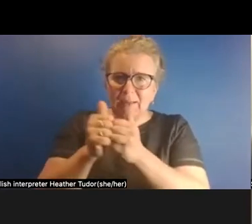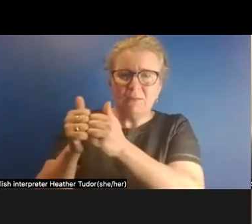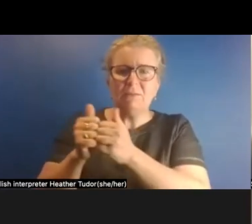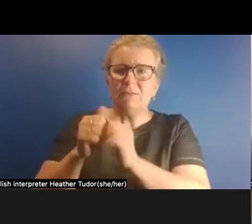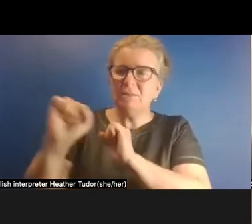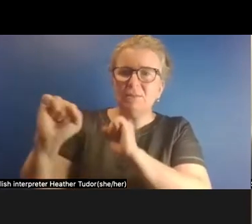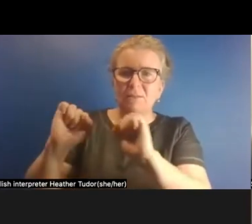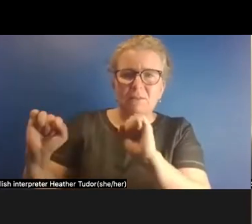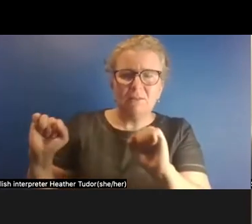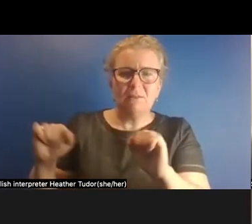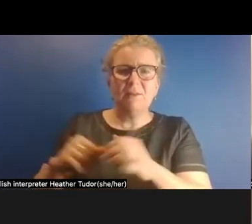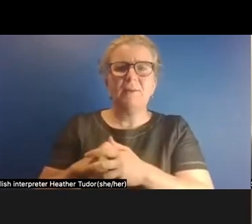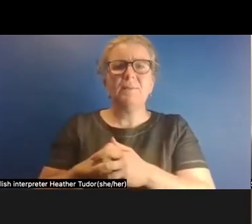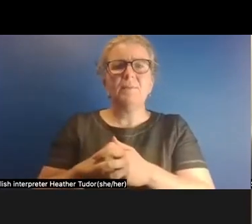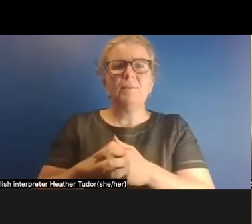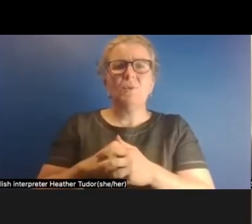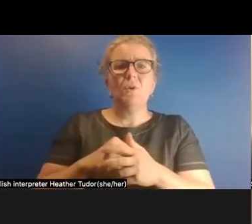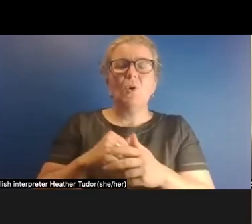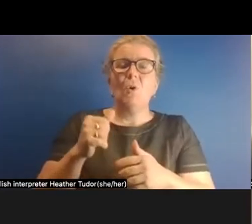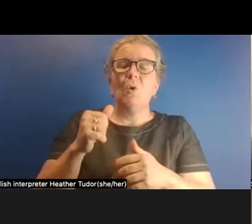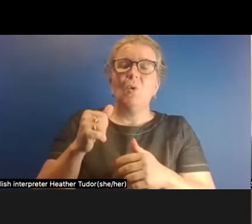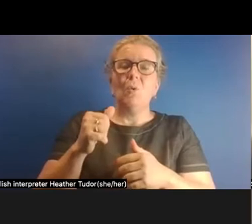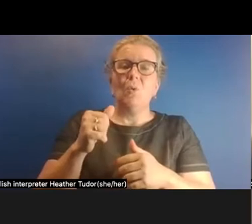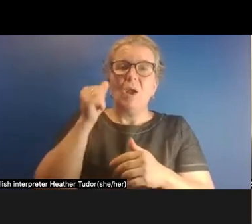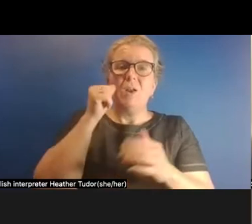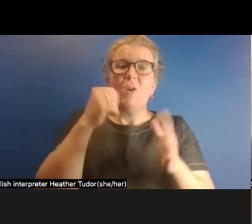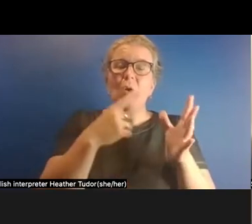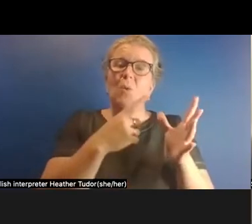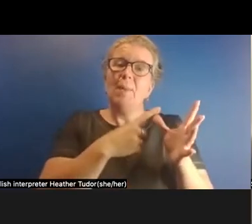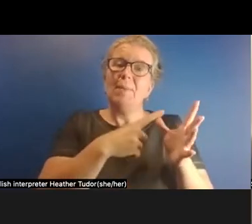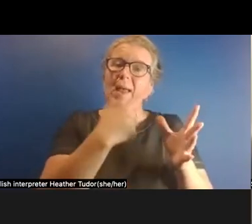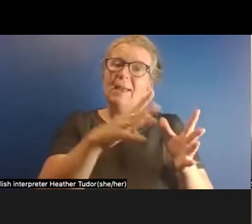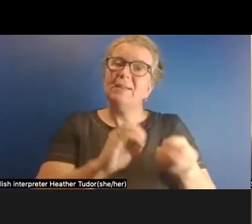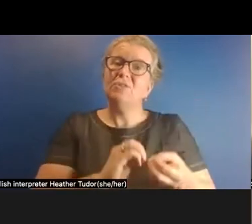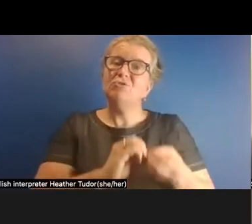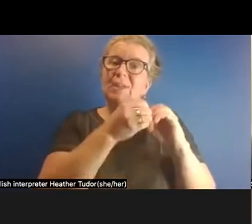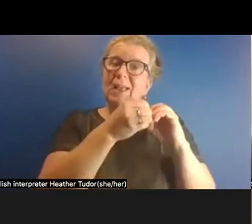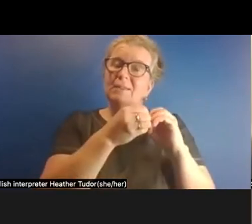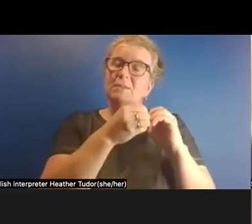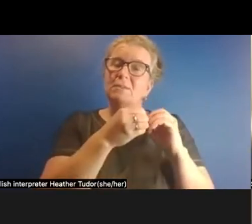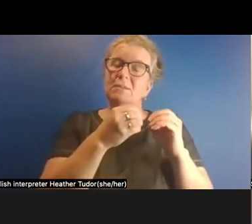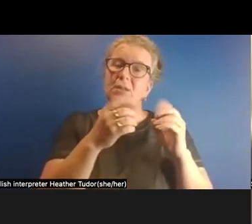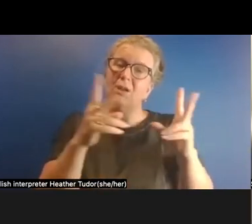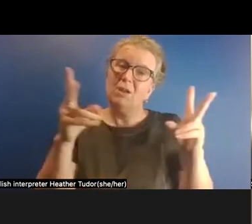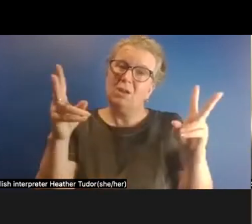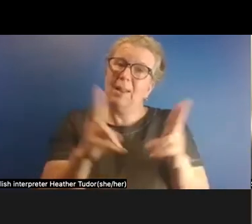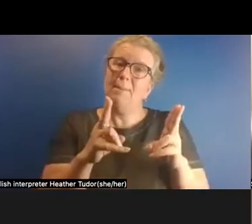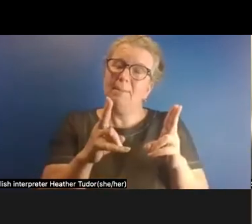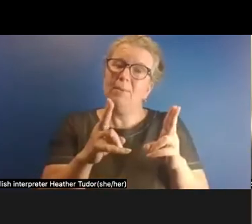with the conversation, that Abhaya has prepared a short snippet of a film that you've worked on